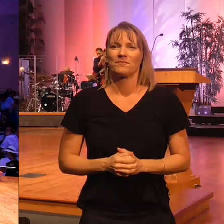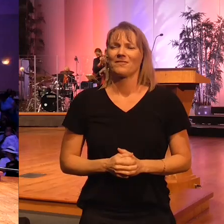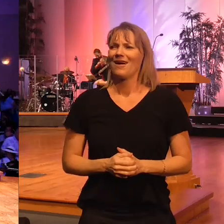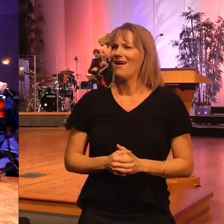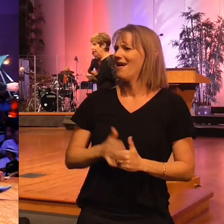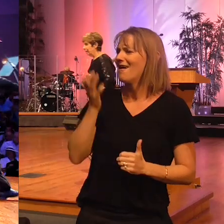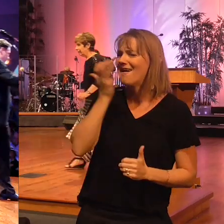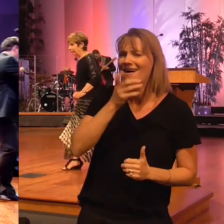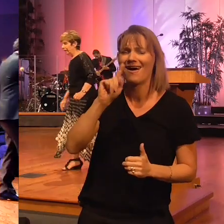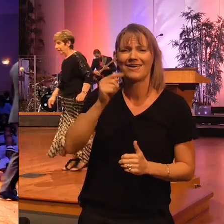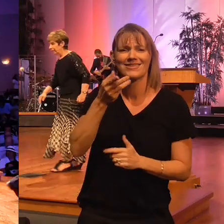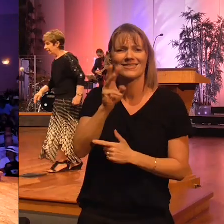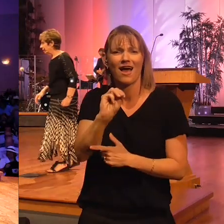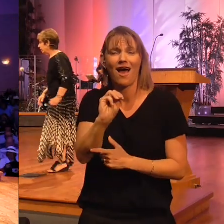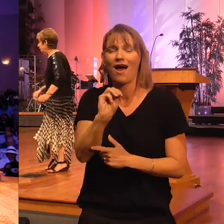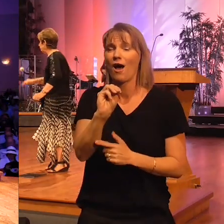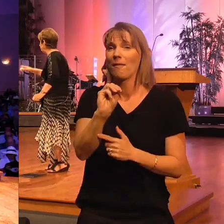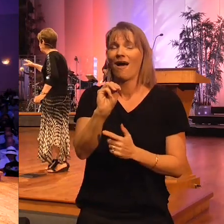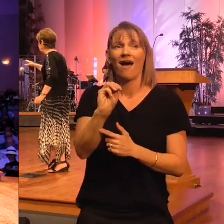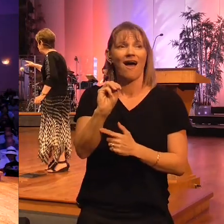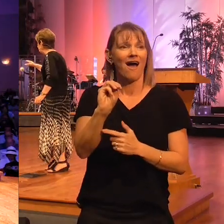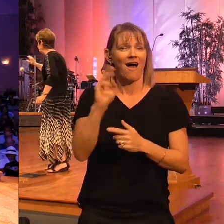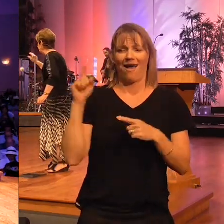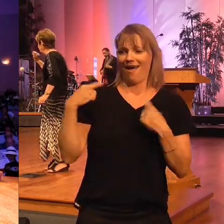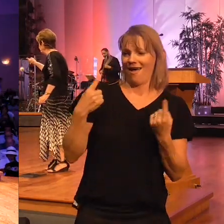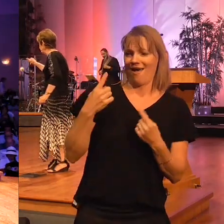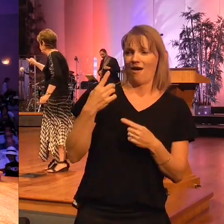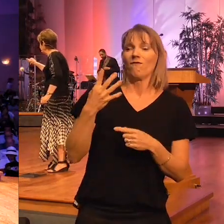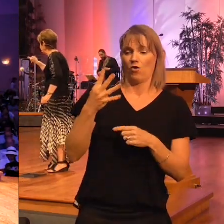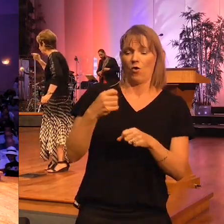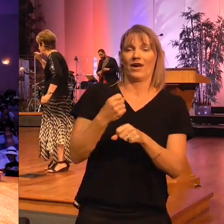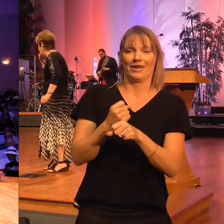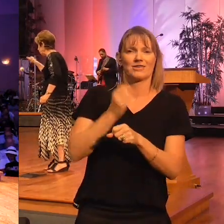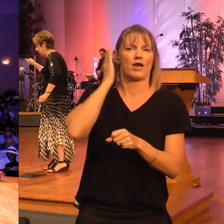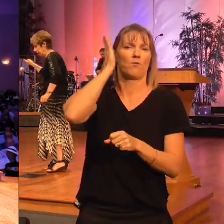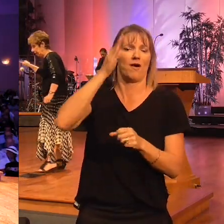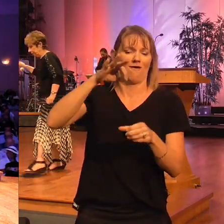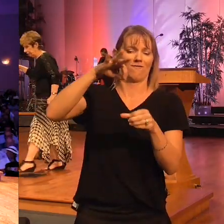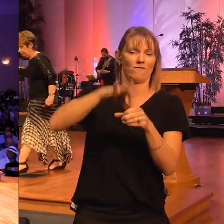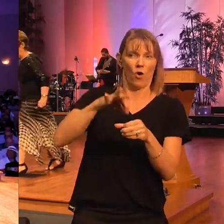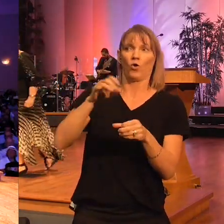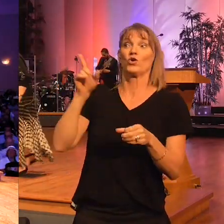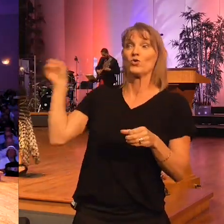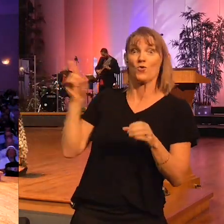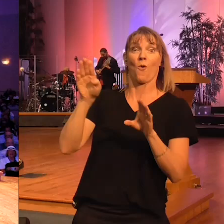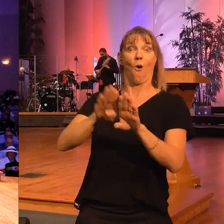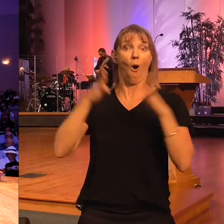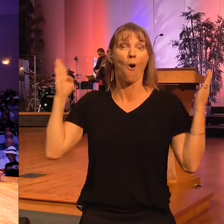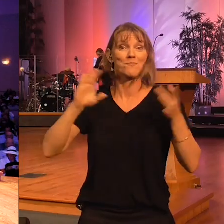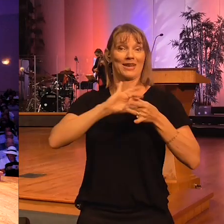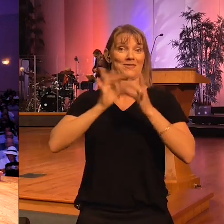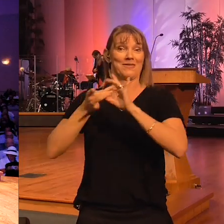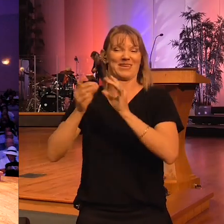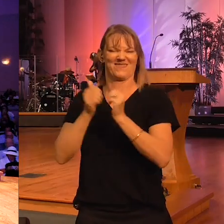Boy, Tom, in 4 years, I'm going to vote that you open the Olympics with that.